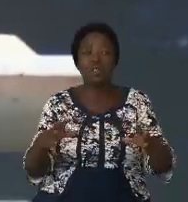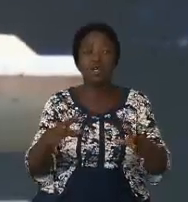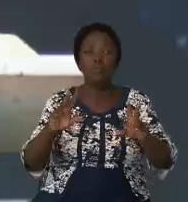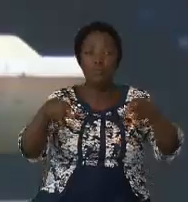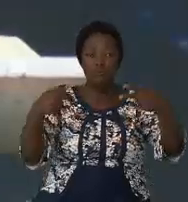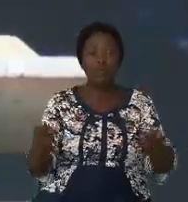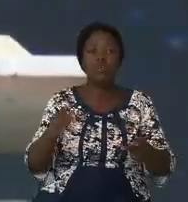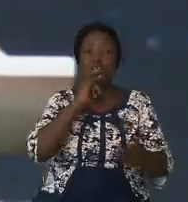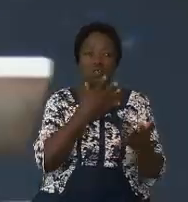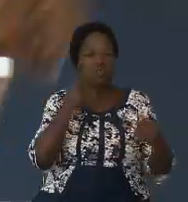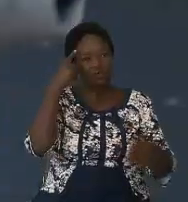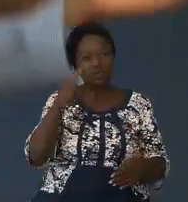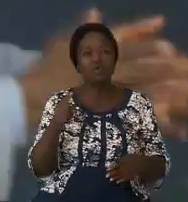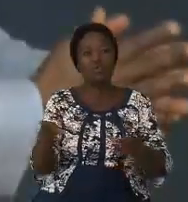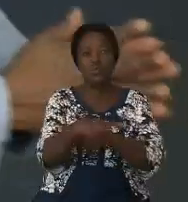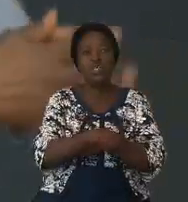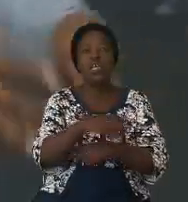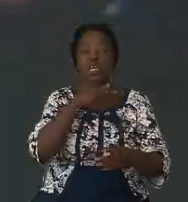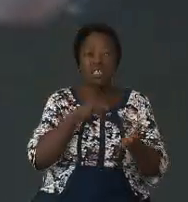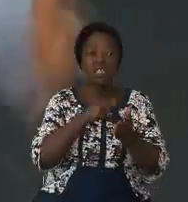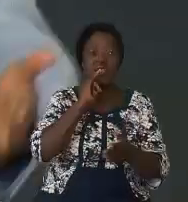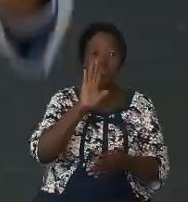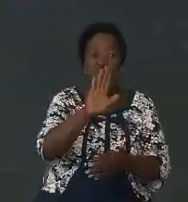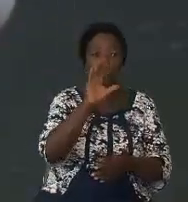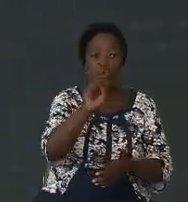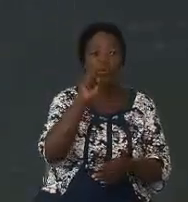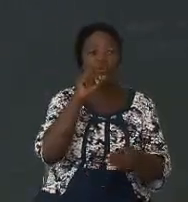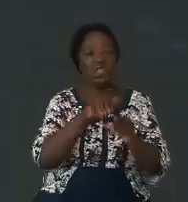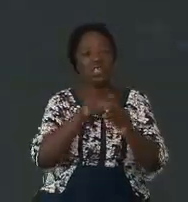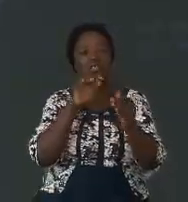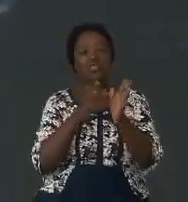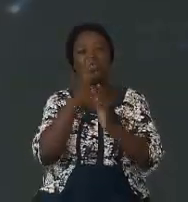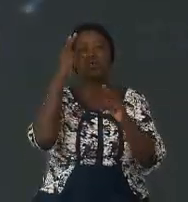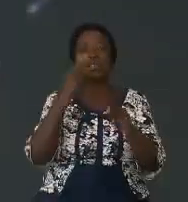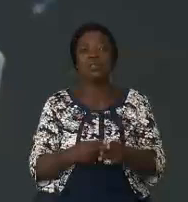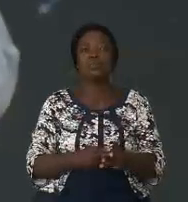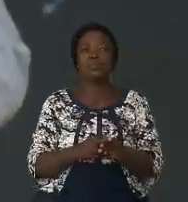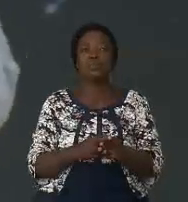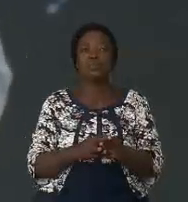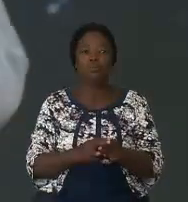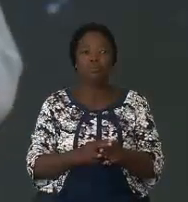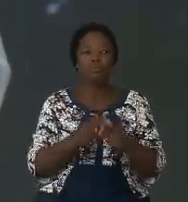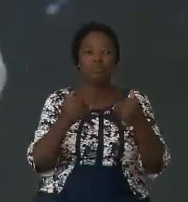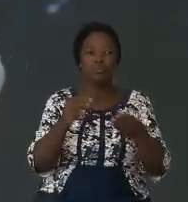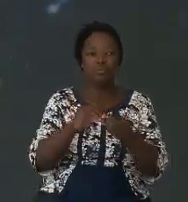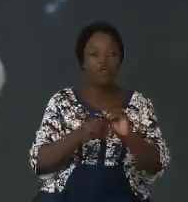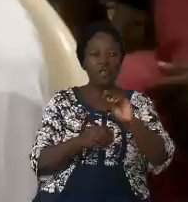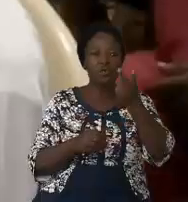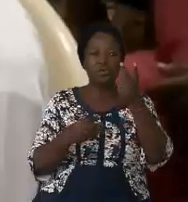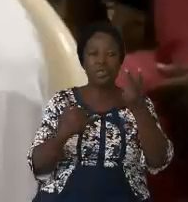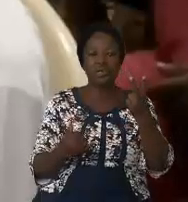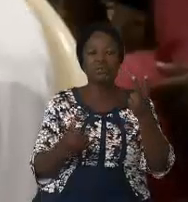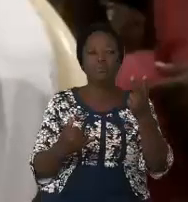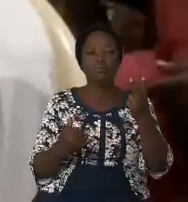forgiveness, healing, deliverance, abundance, provision is waiting for you. It is yours in